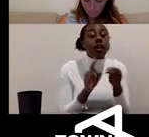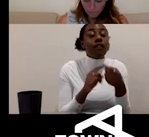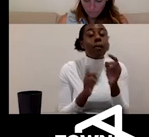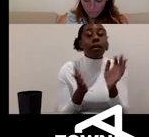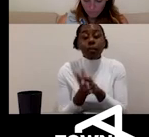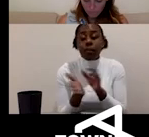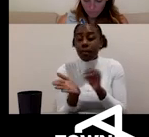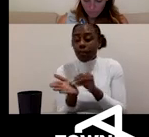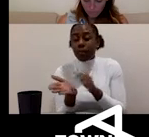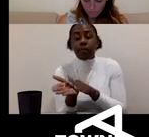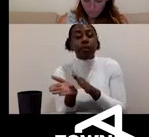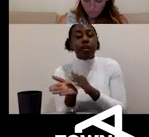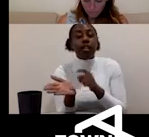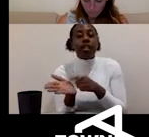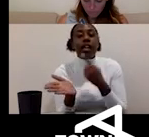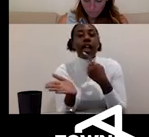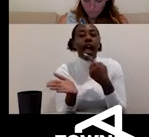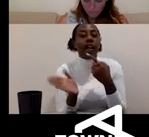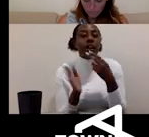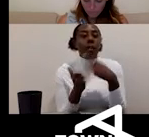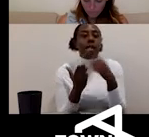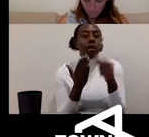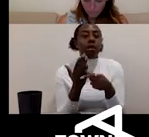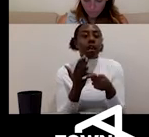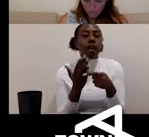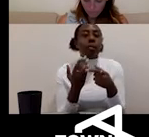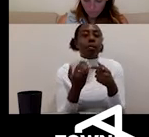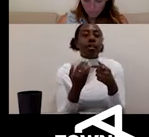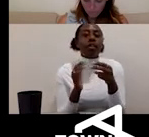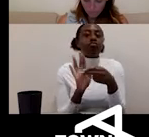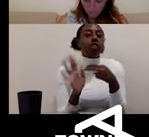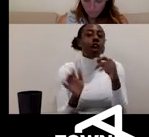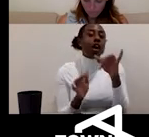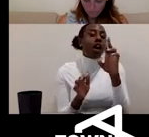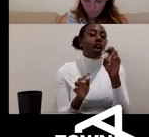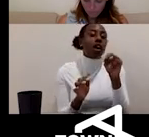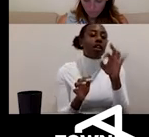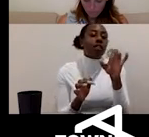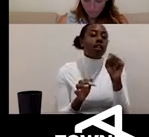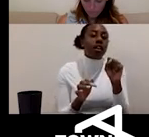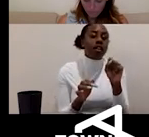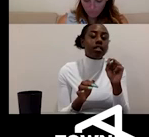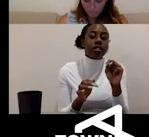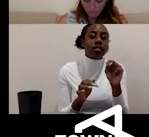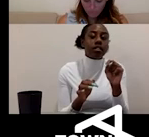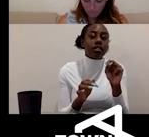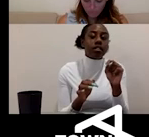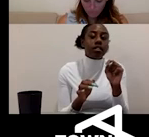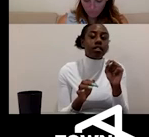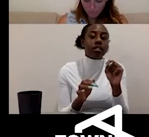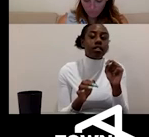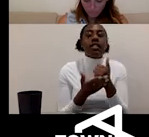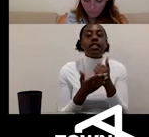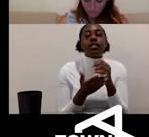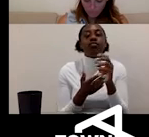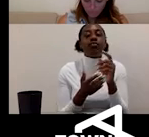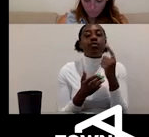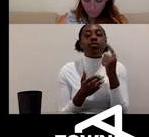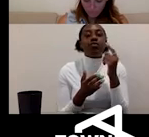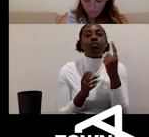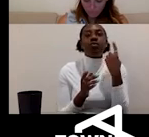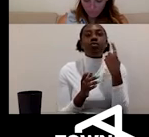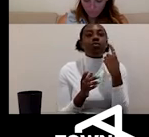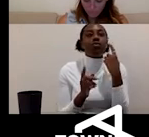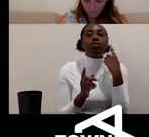a program called Iron Fist to quote unquote counter the threat coming from Black identity extremists. So these documents